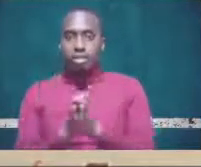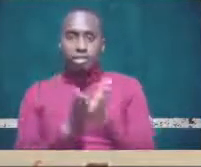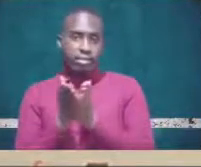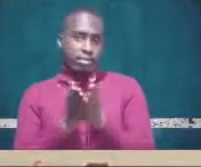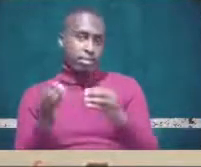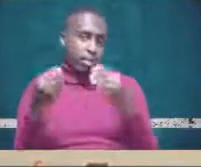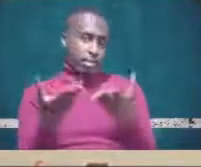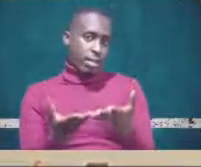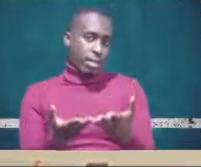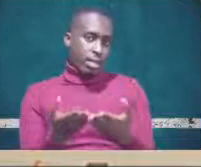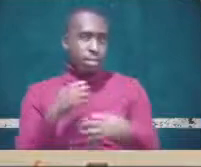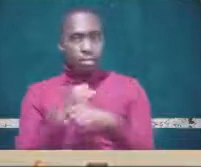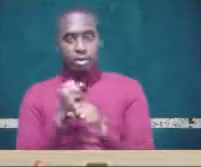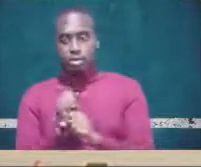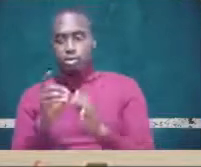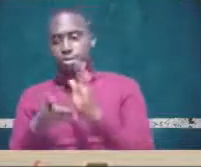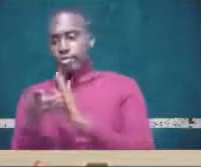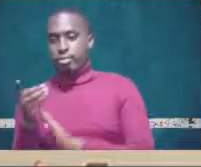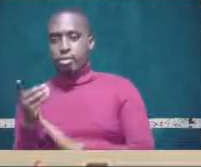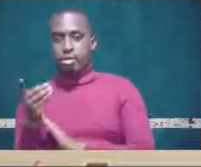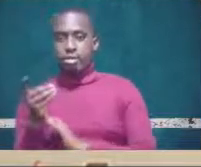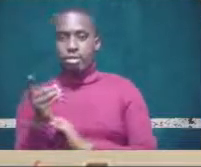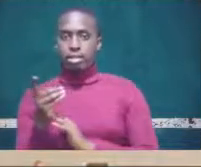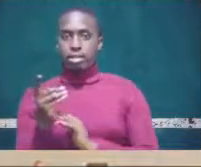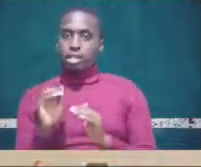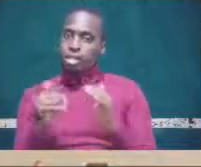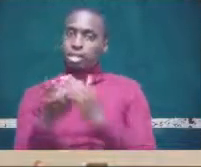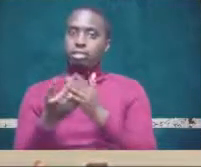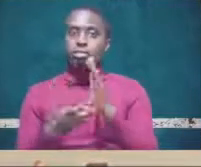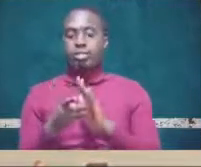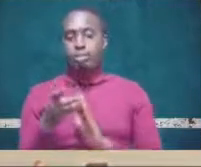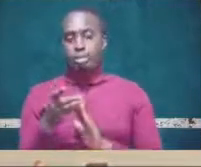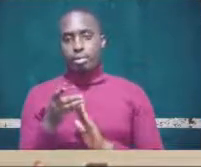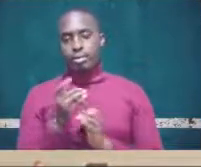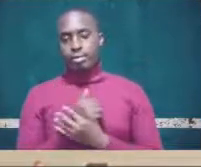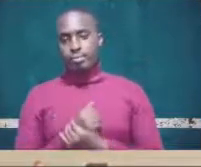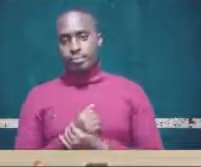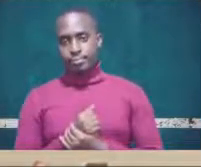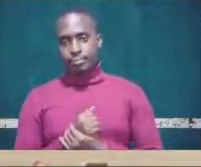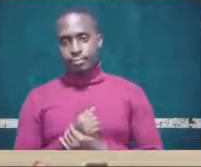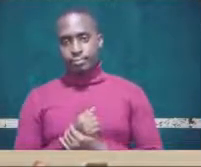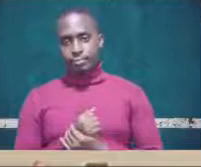produced, leading to development. Leading to development.